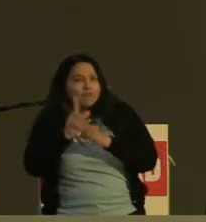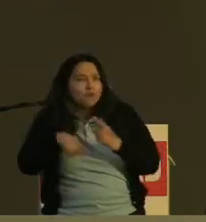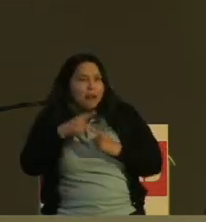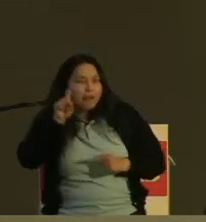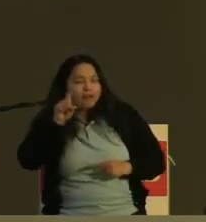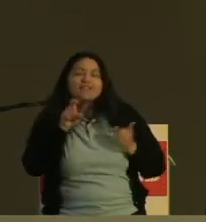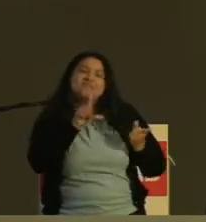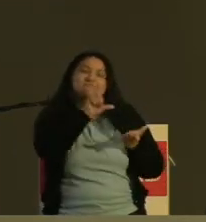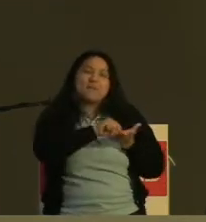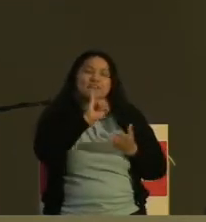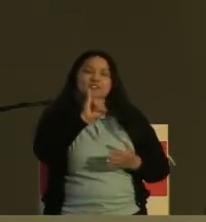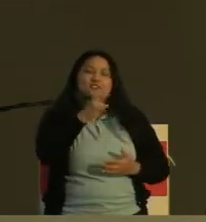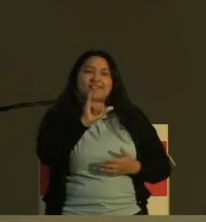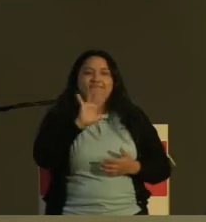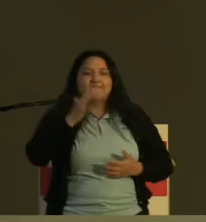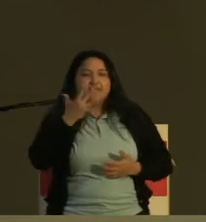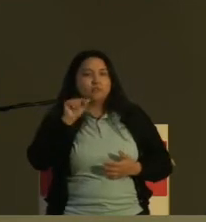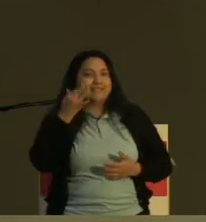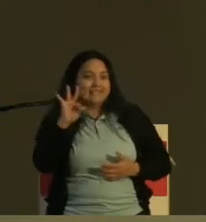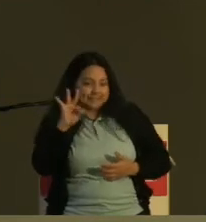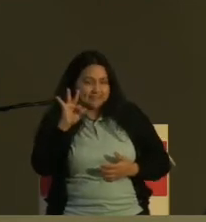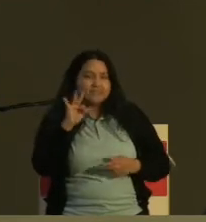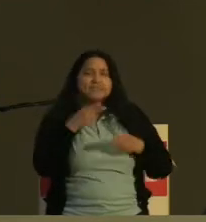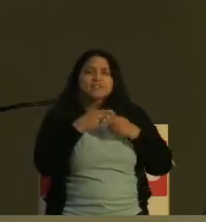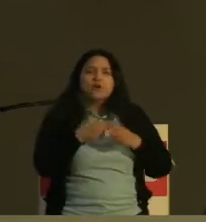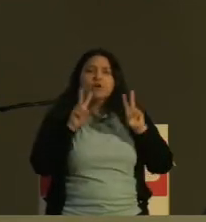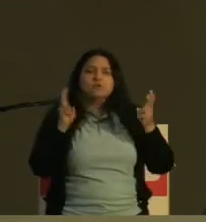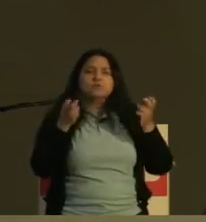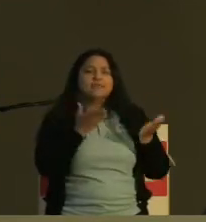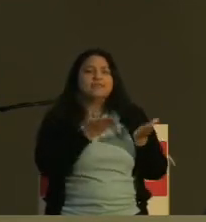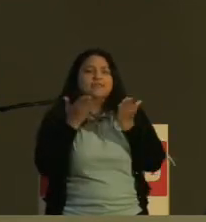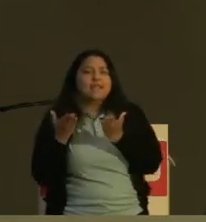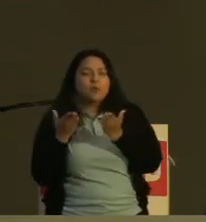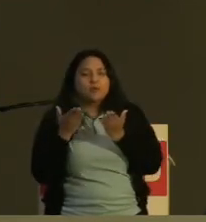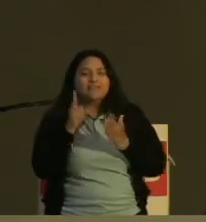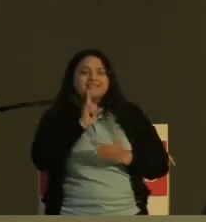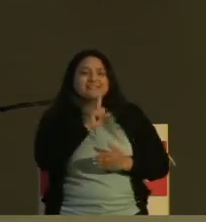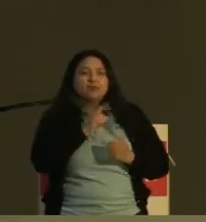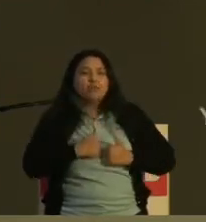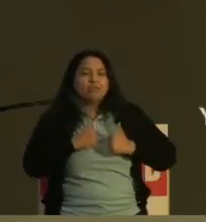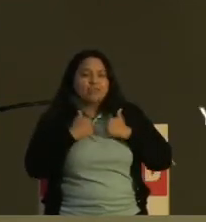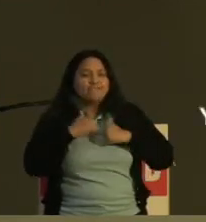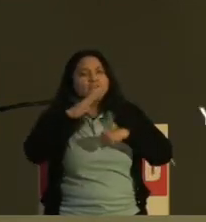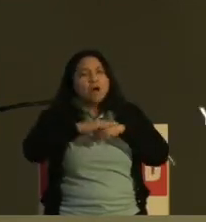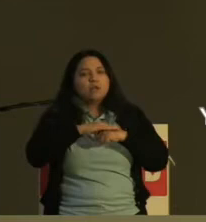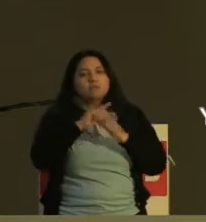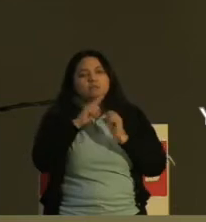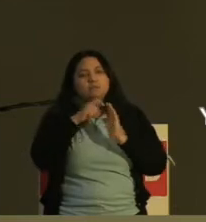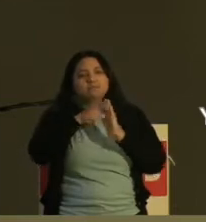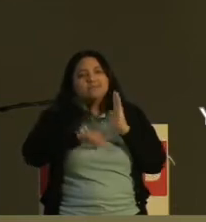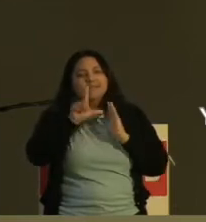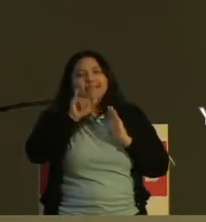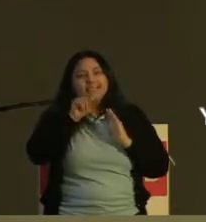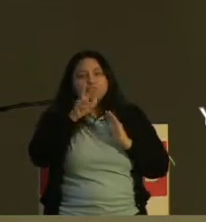on July 5th, 2019, and it's called Carrying a Single Life on Literature and Translation. And he says the